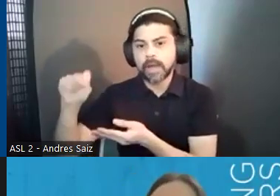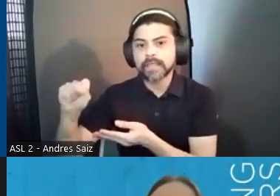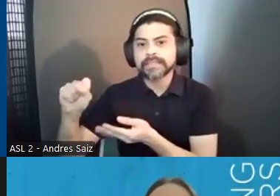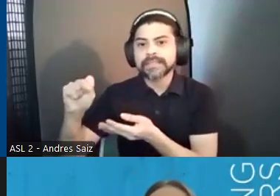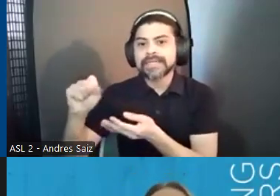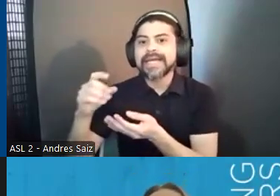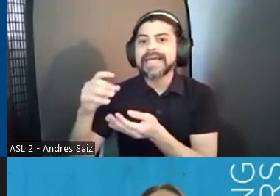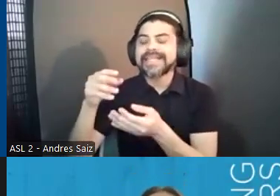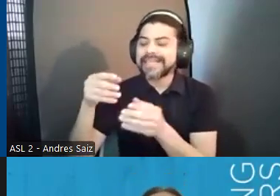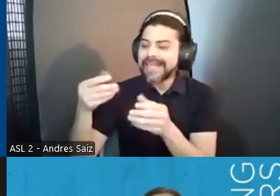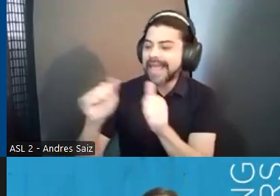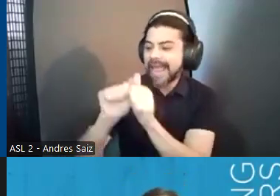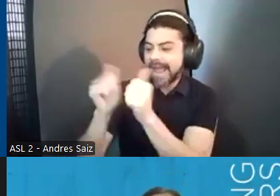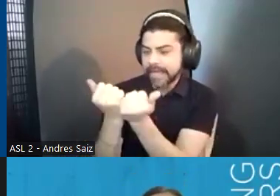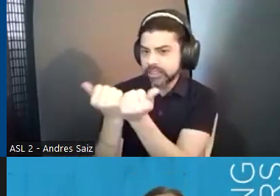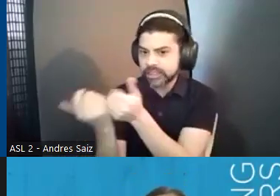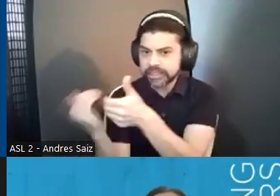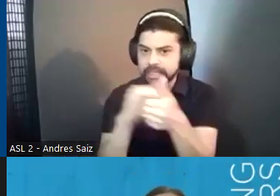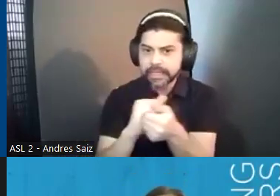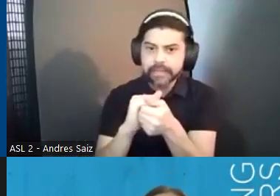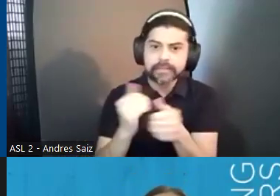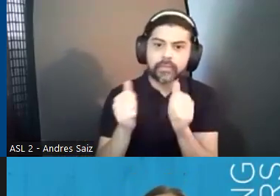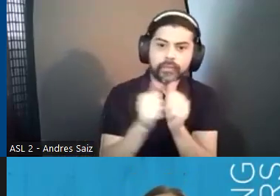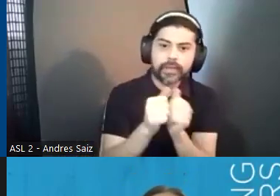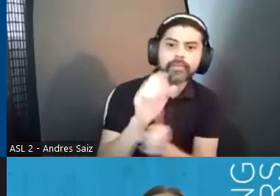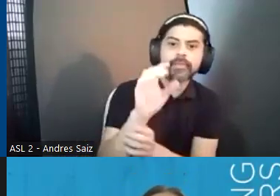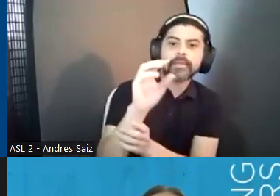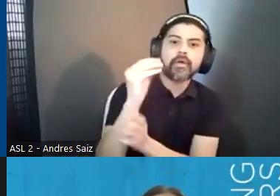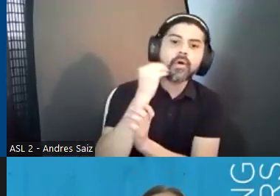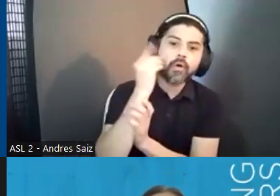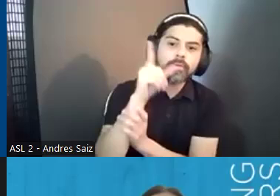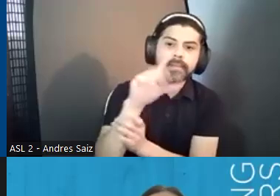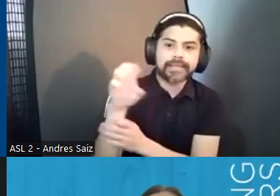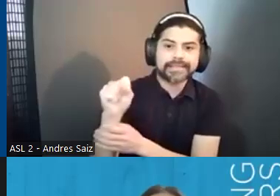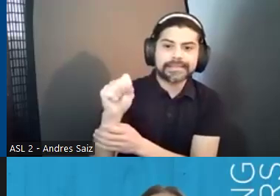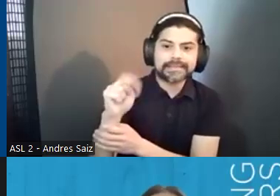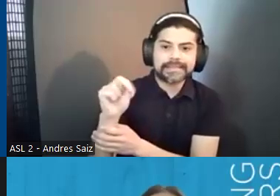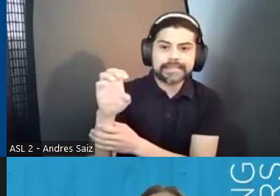on Homelessness, and I serve as a member. And these are not